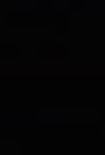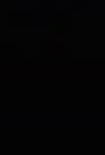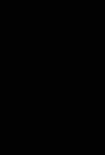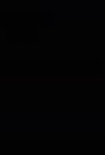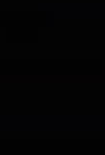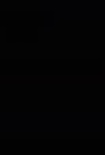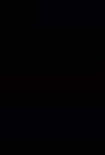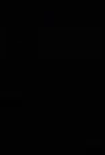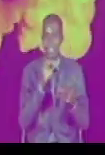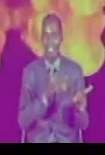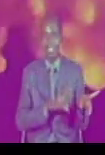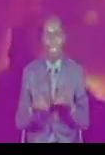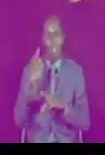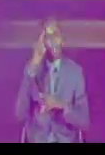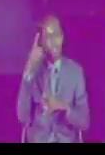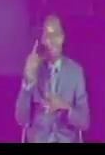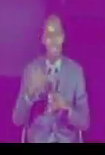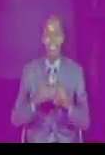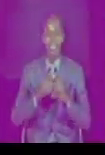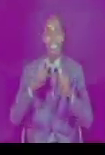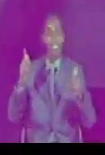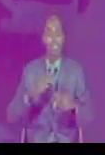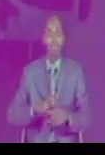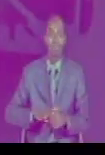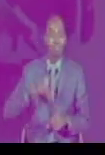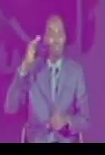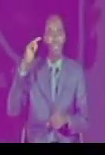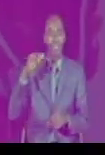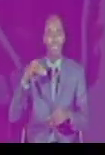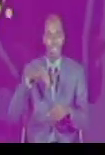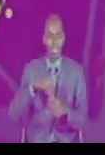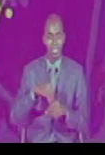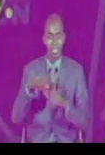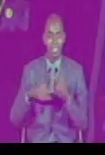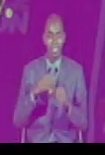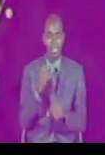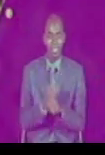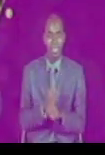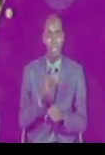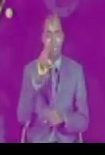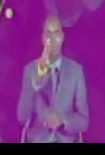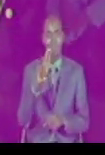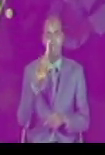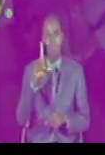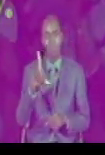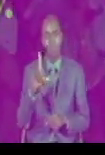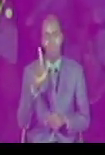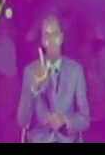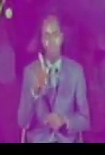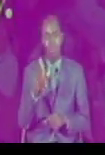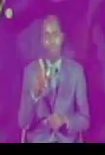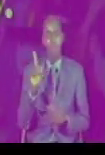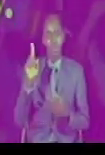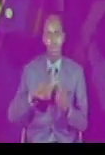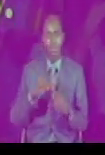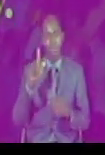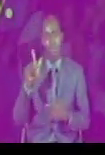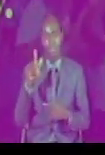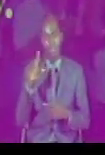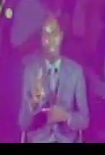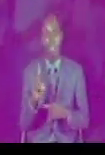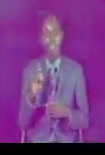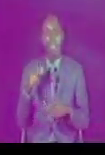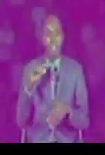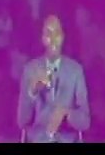the explosion. 21st to 26th December 2021 at DLCC Kilometer 42, Lagos Ibadan